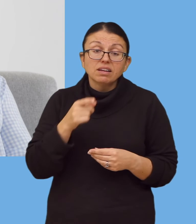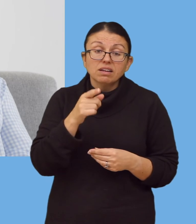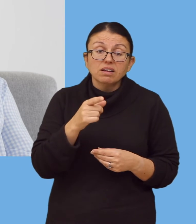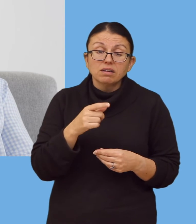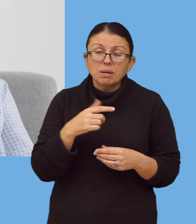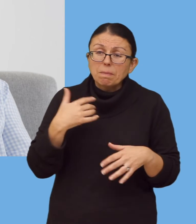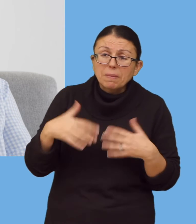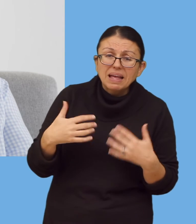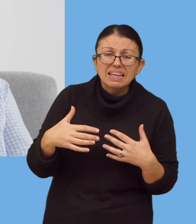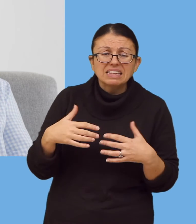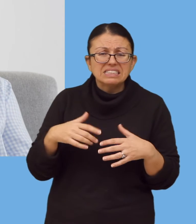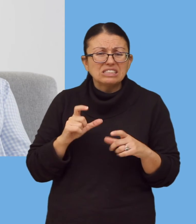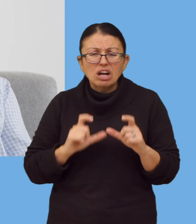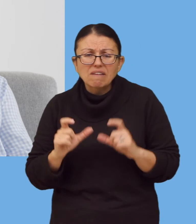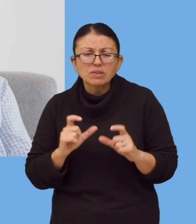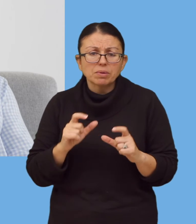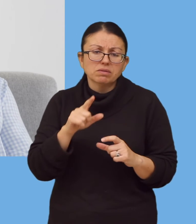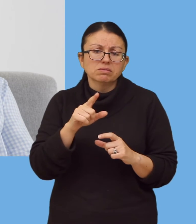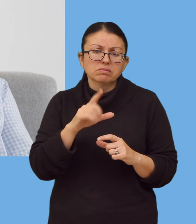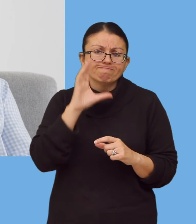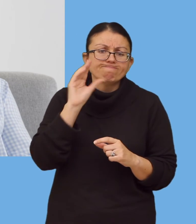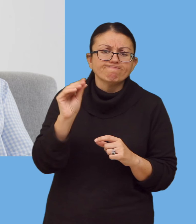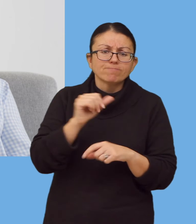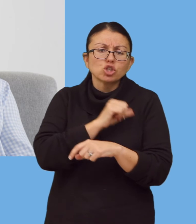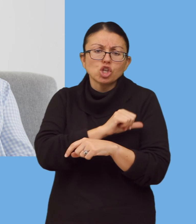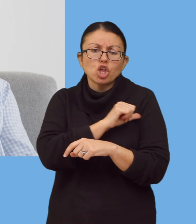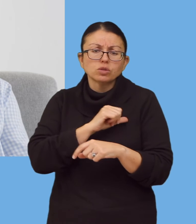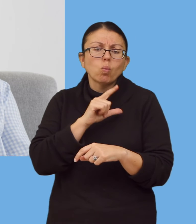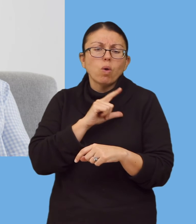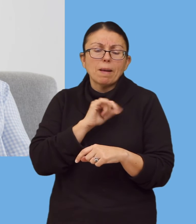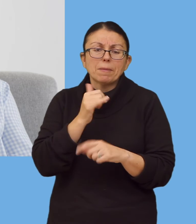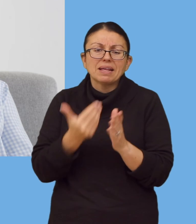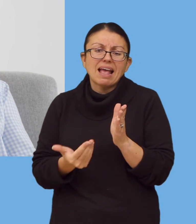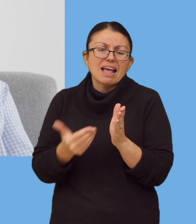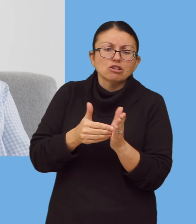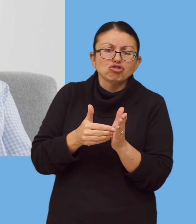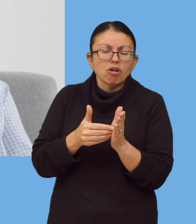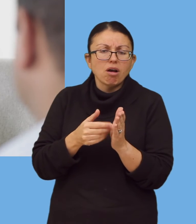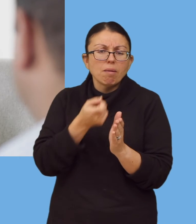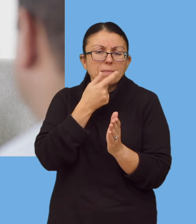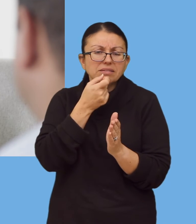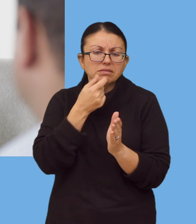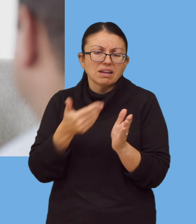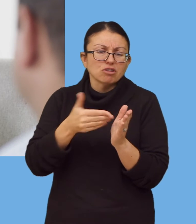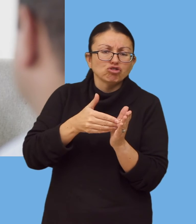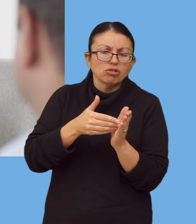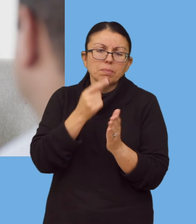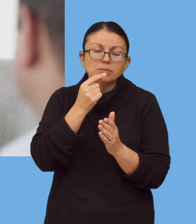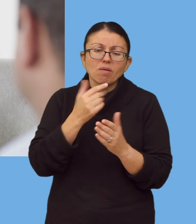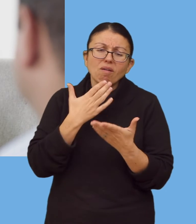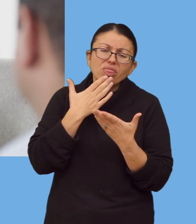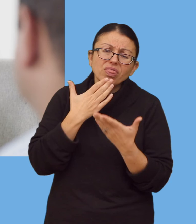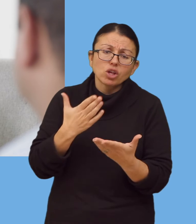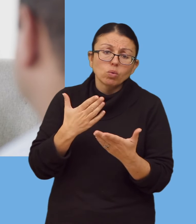pain or discomfort, you should bring that up with the nurse who's looking after you, because we can give you additional medicine to help that. Okay, thank